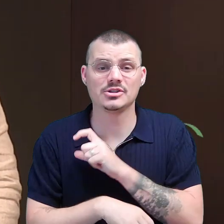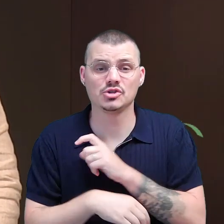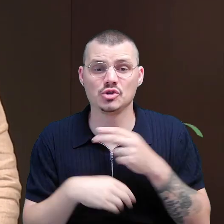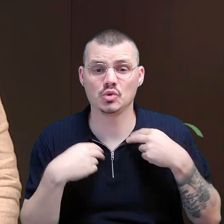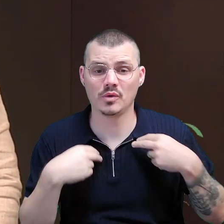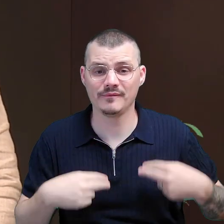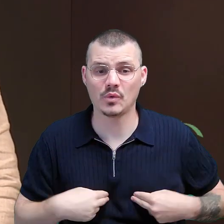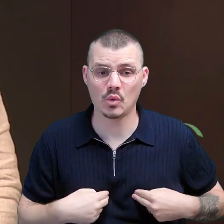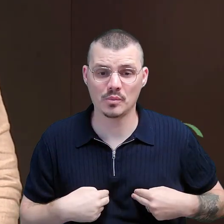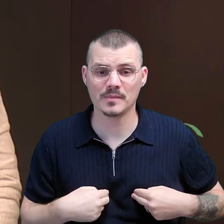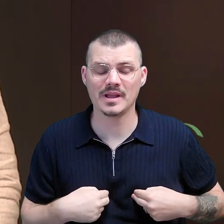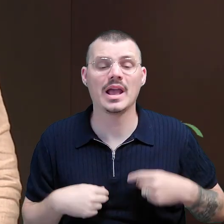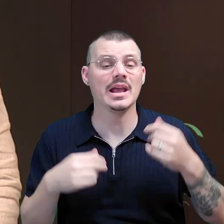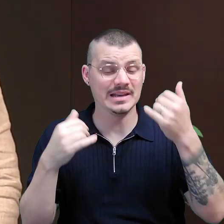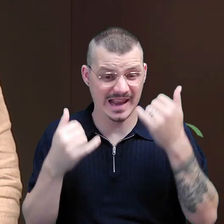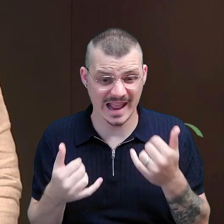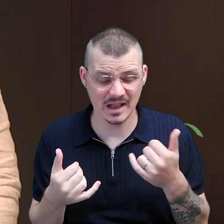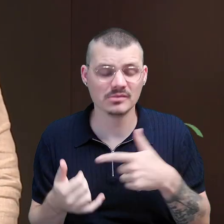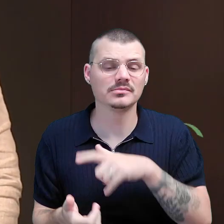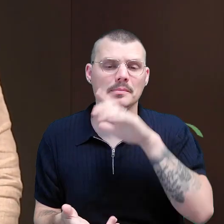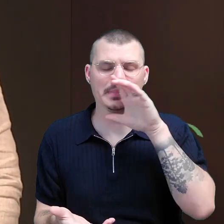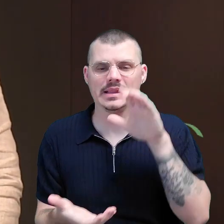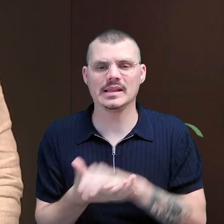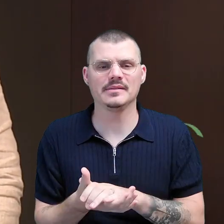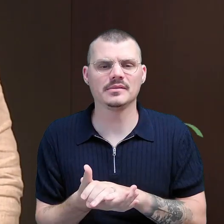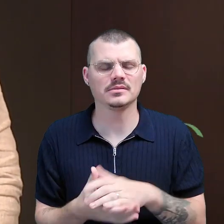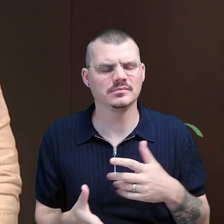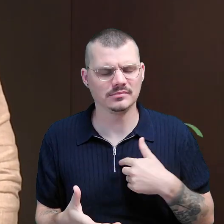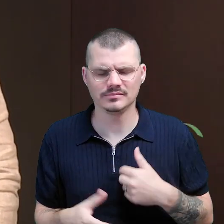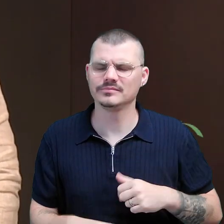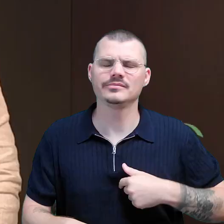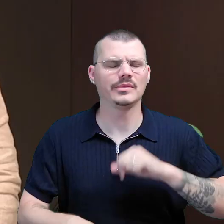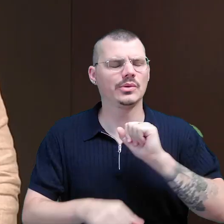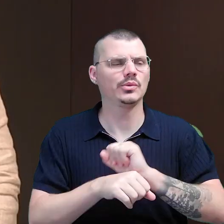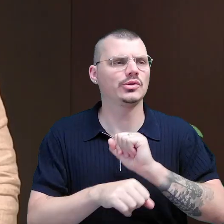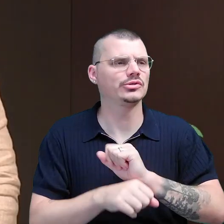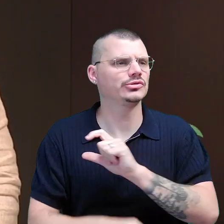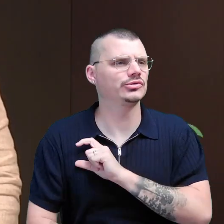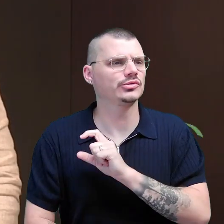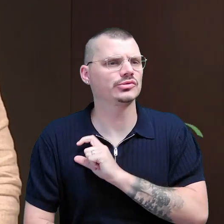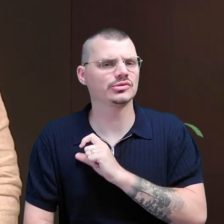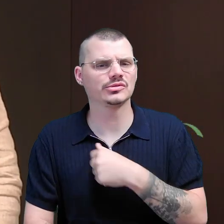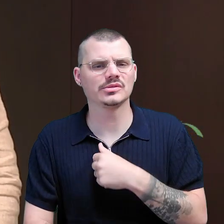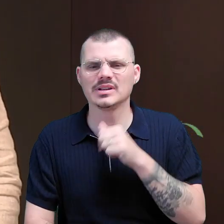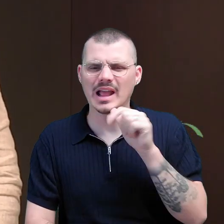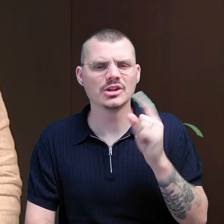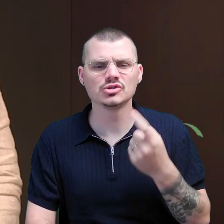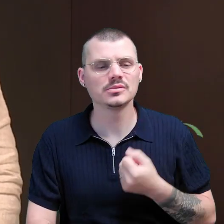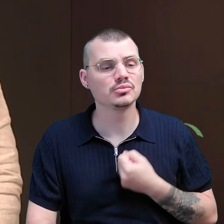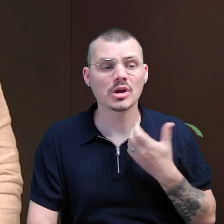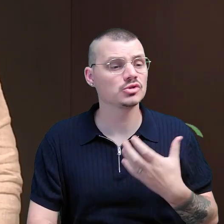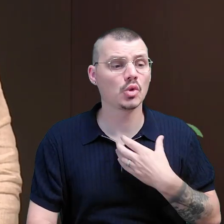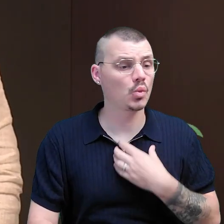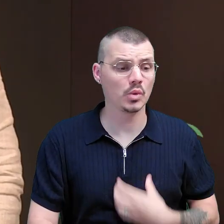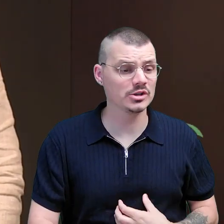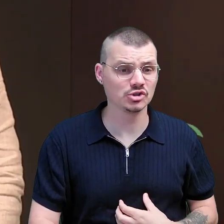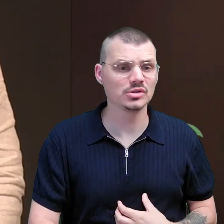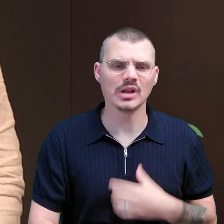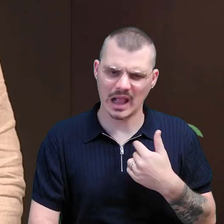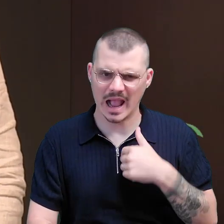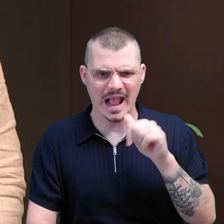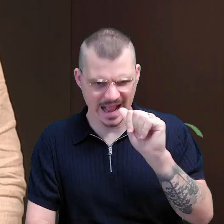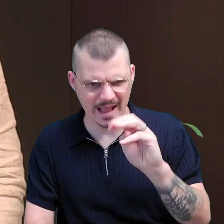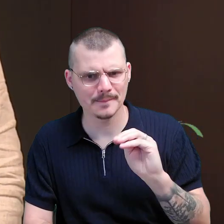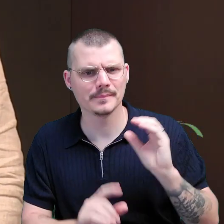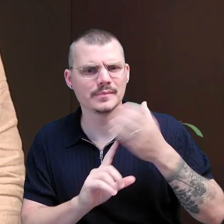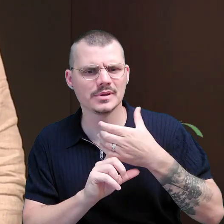stealing a police uniform and believing that they have been enrolled in the security, not just expressing a wish to be